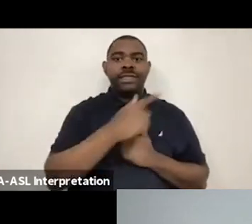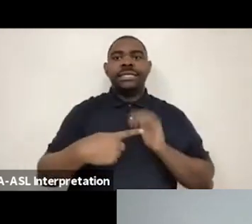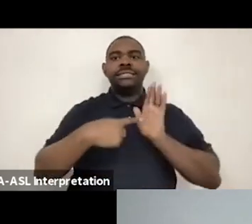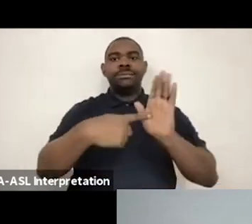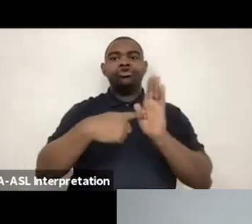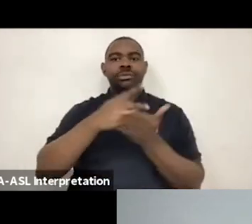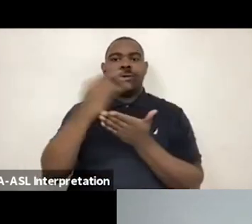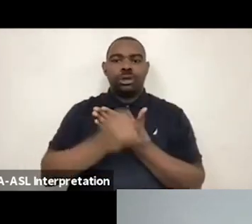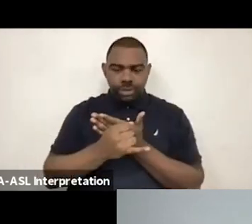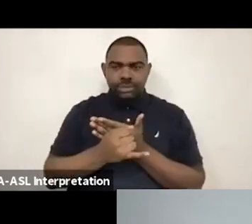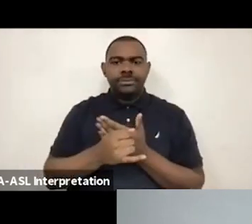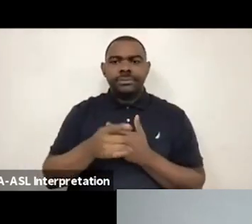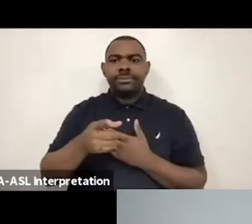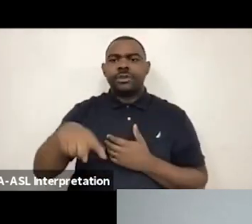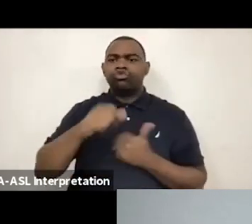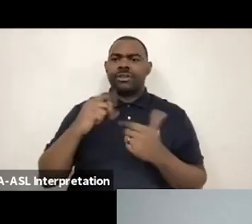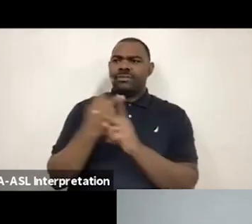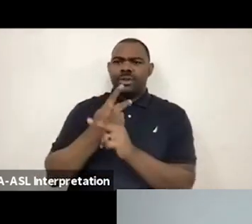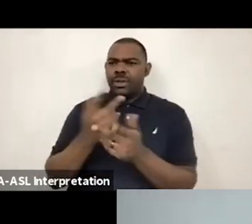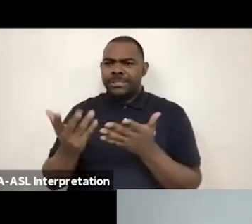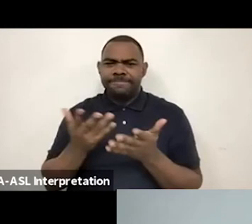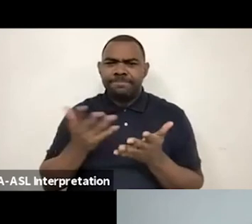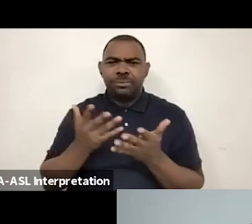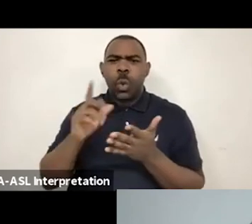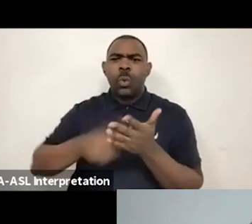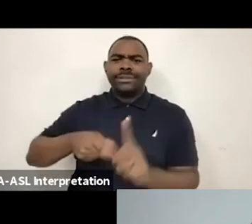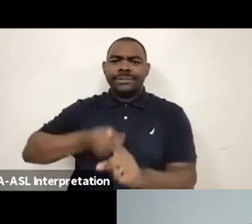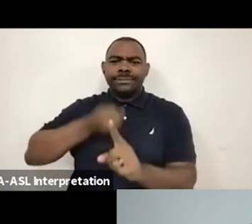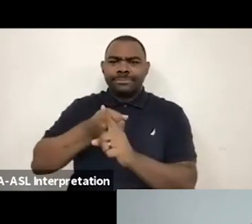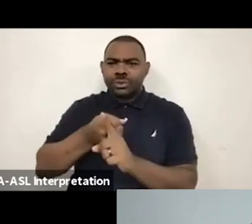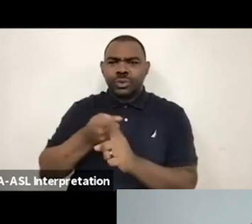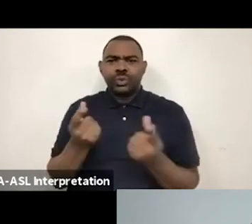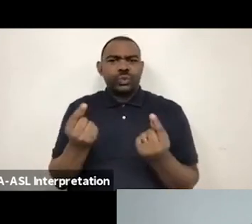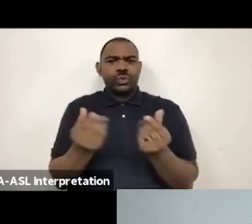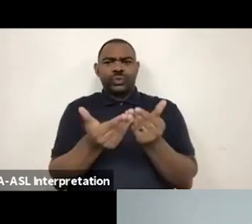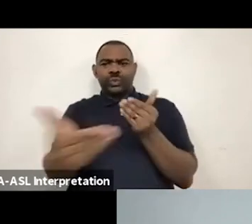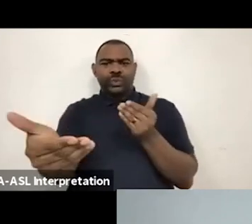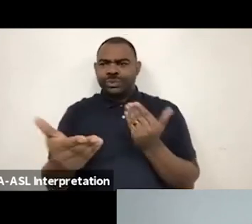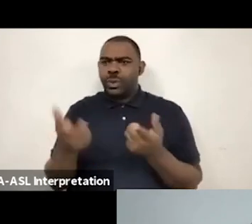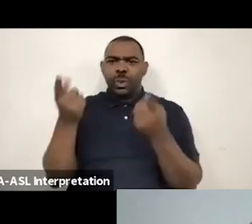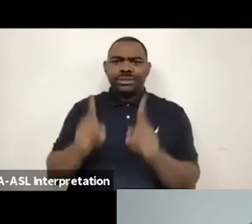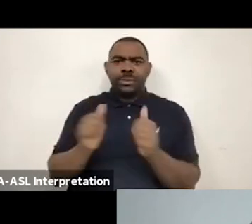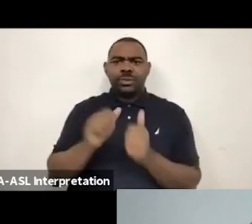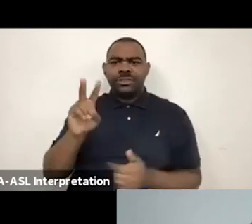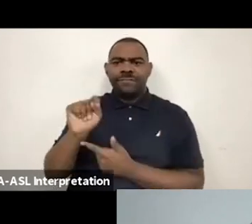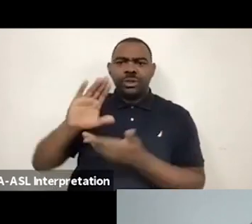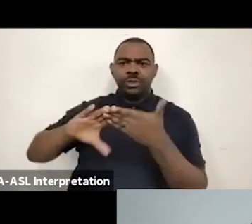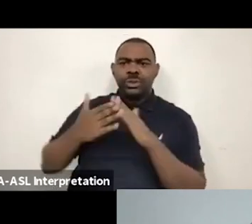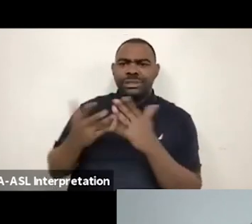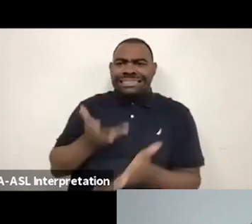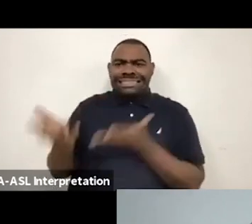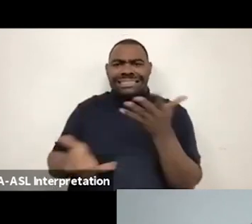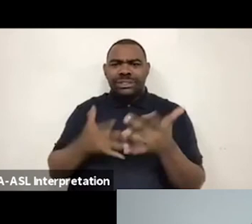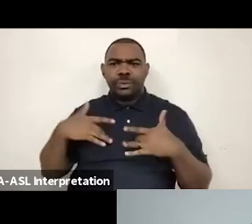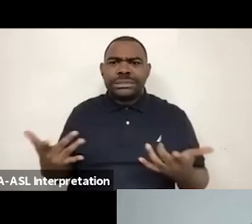of the demonstration projects were trying to get a sense of what's the impact? What do we do? What's happening with our